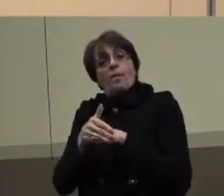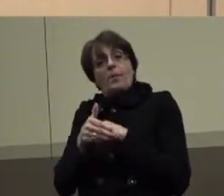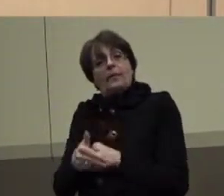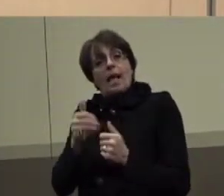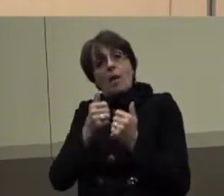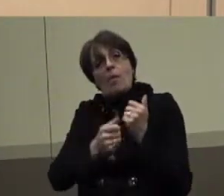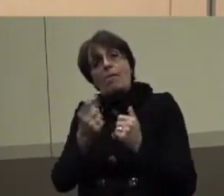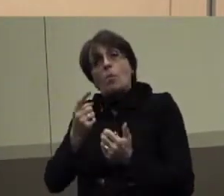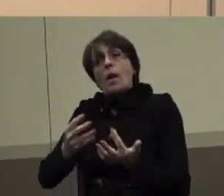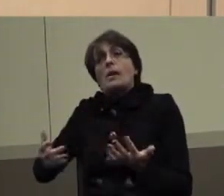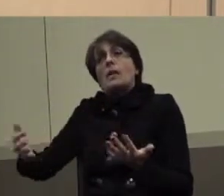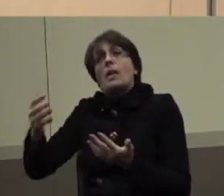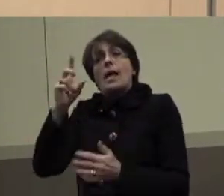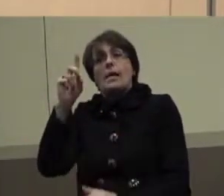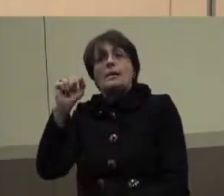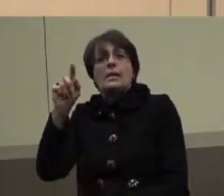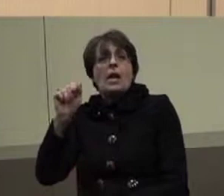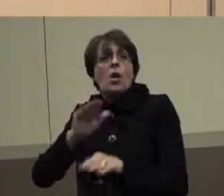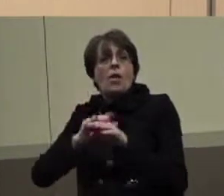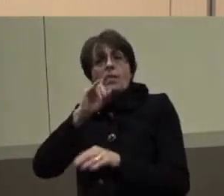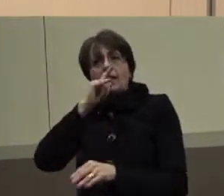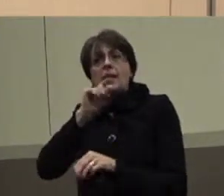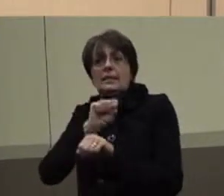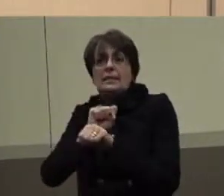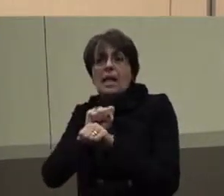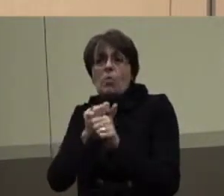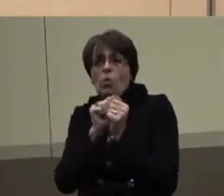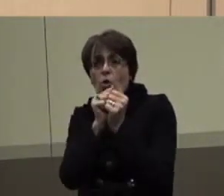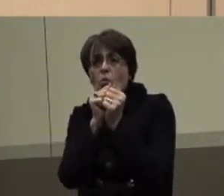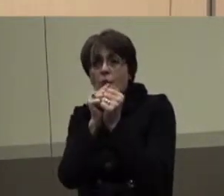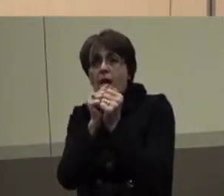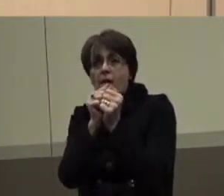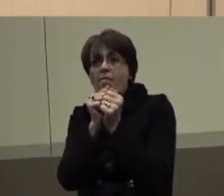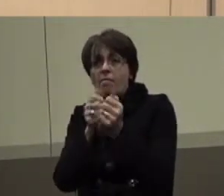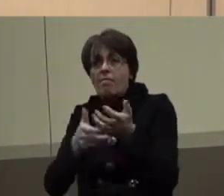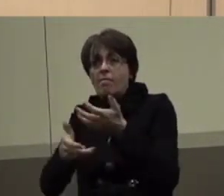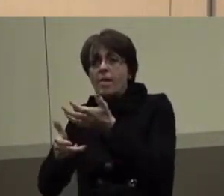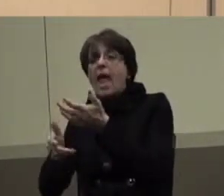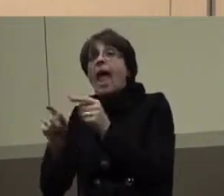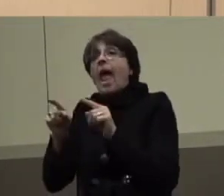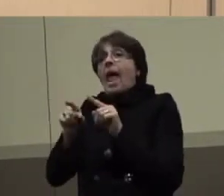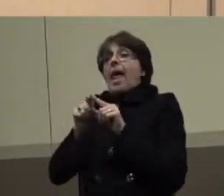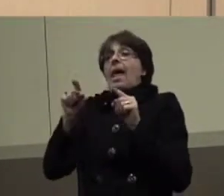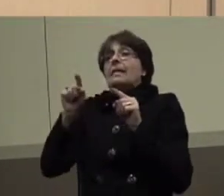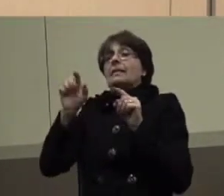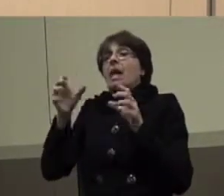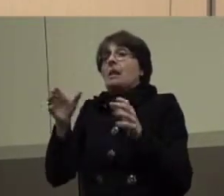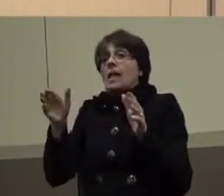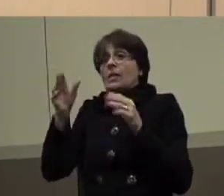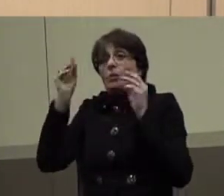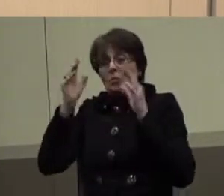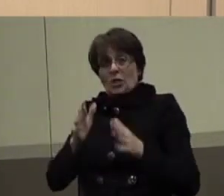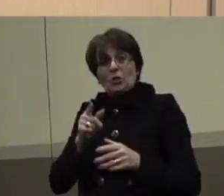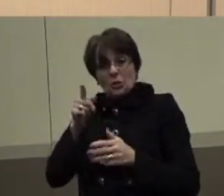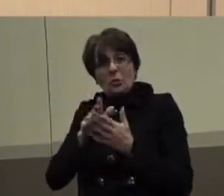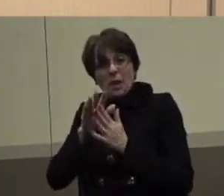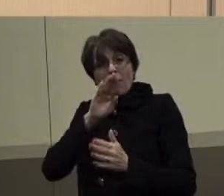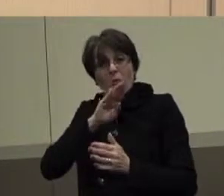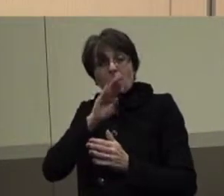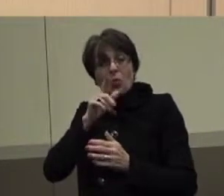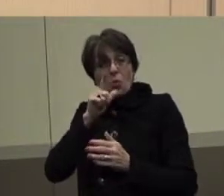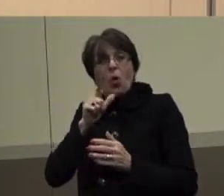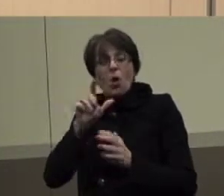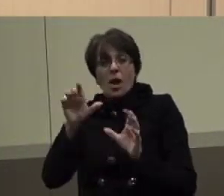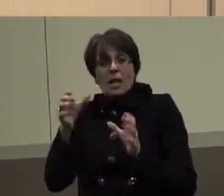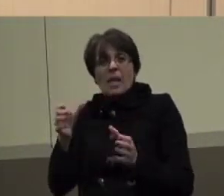help everybody collect data on the kids that they're working with. And as a teacher, as a classroom teacher, don't you get frustrated, those of you that